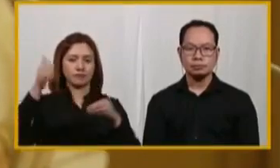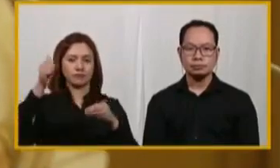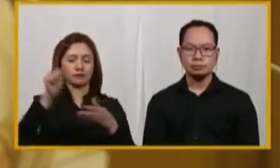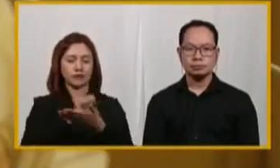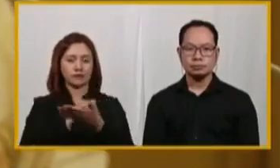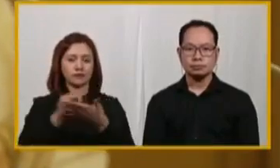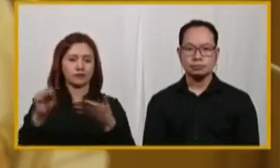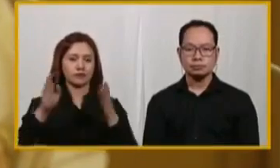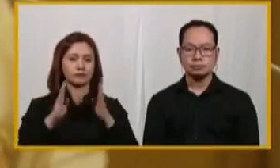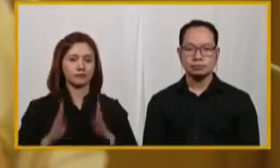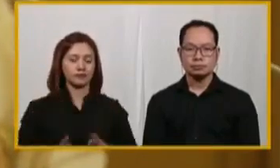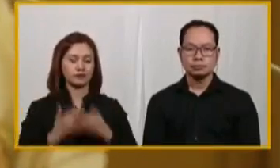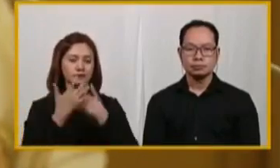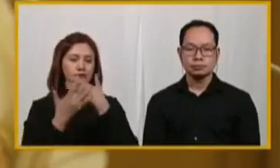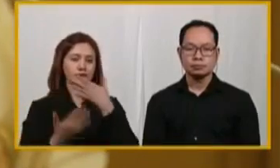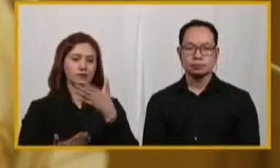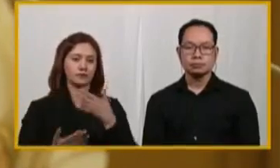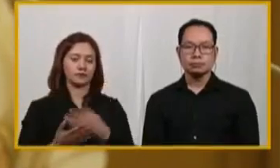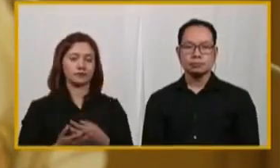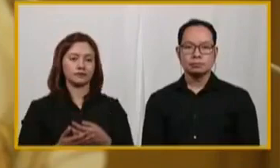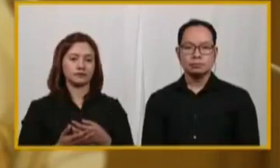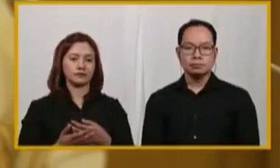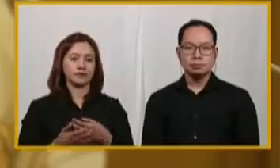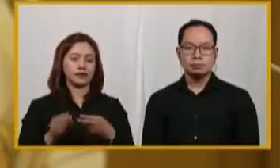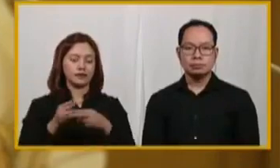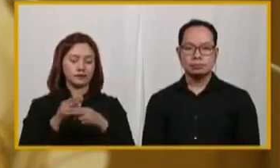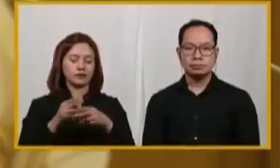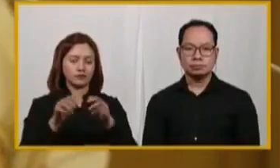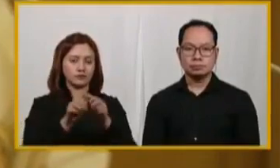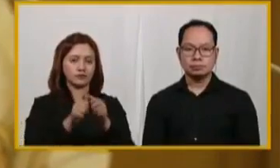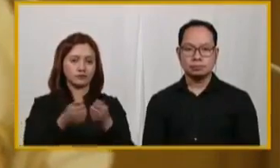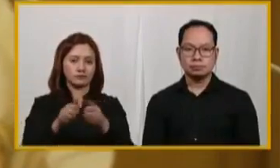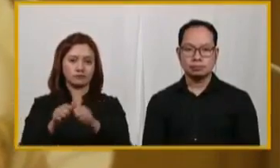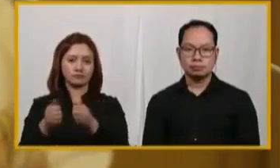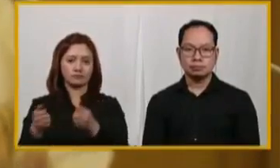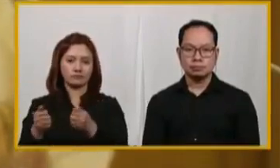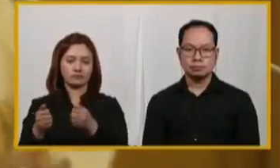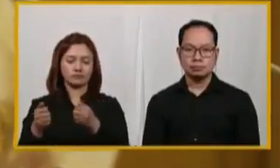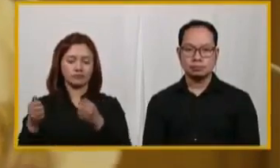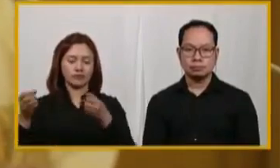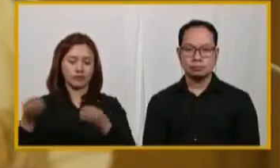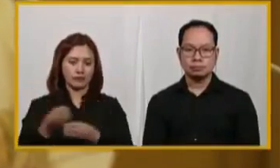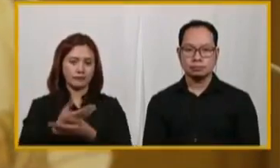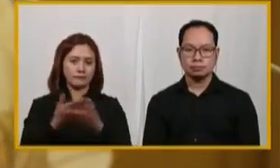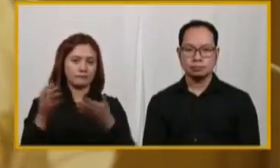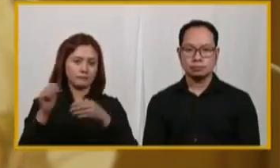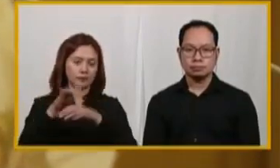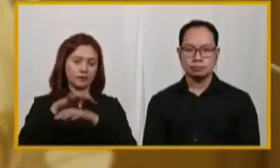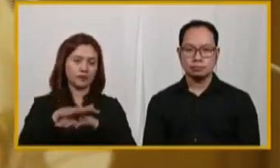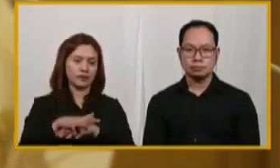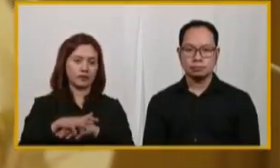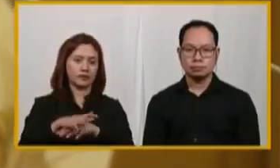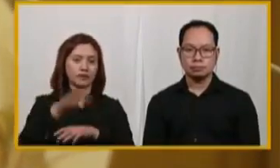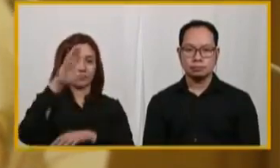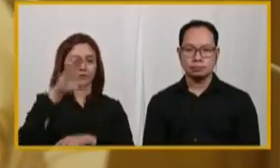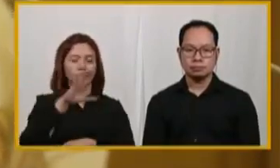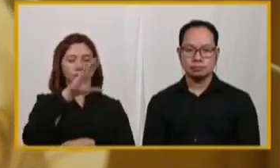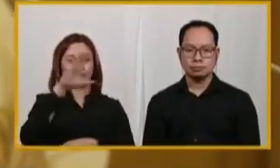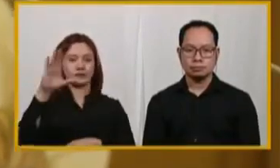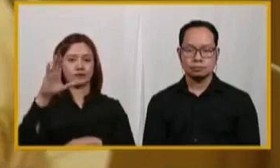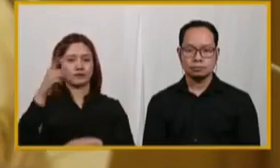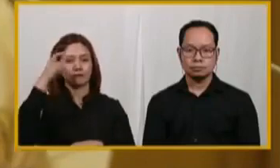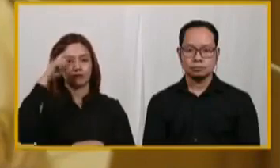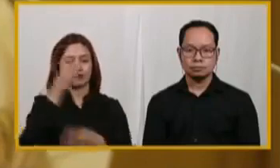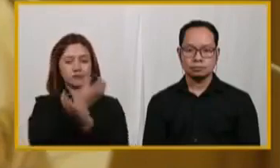body and blood, soon to be broken and poured out on the cross for the salvation of the